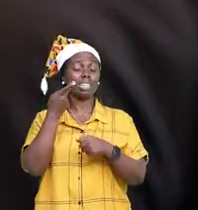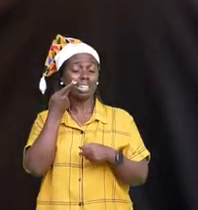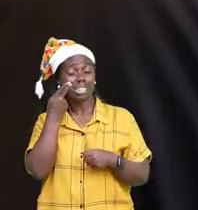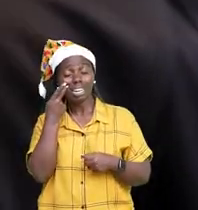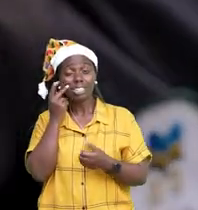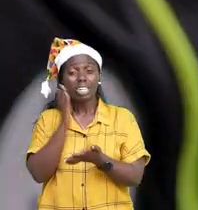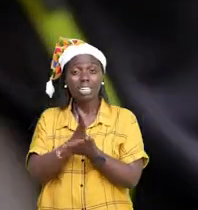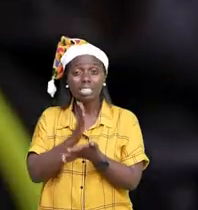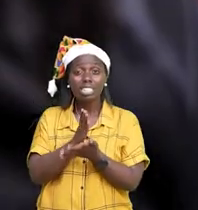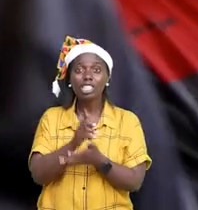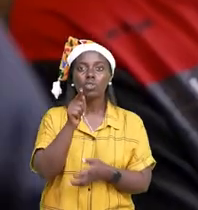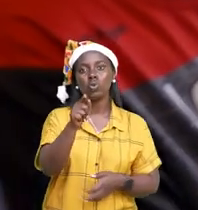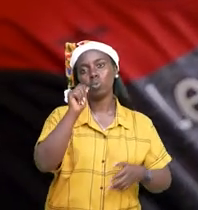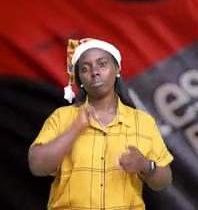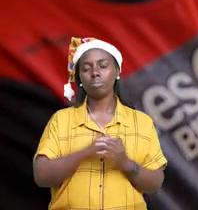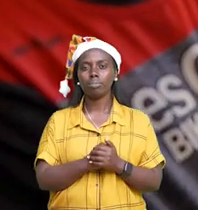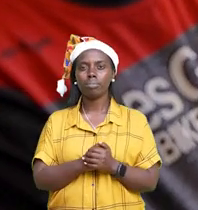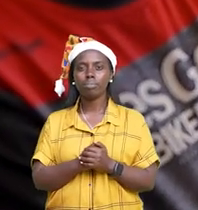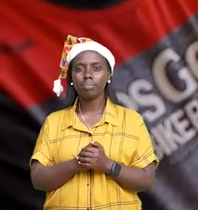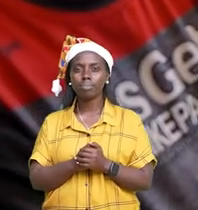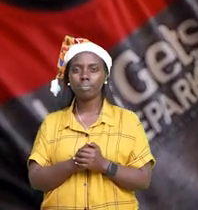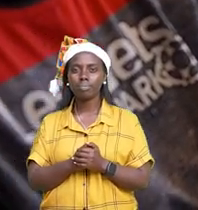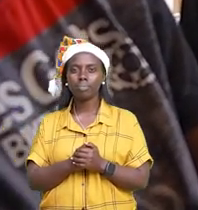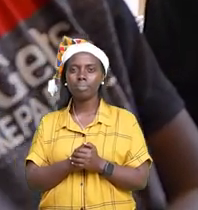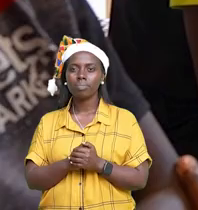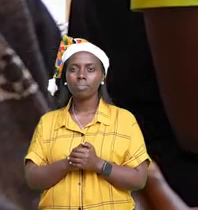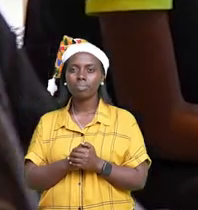like they're really you.